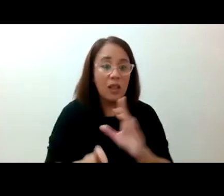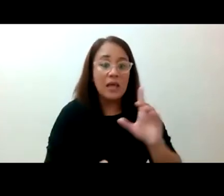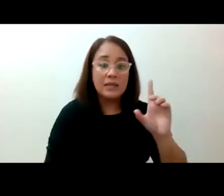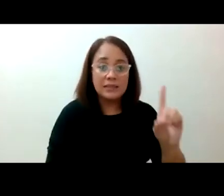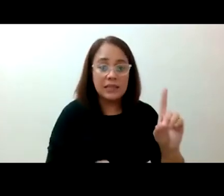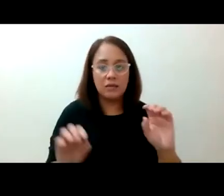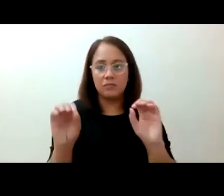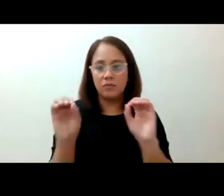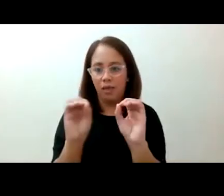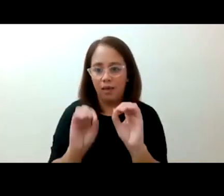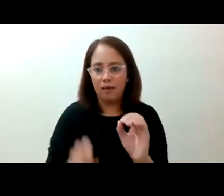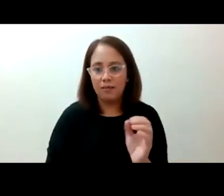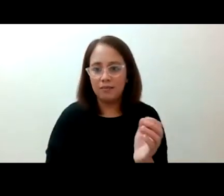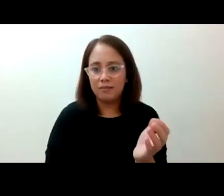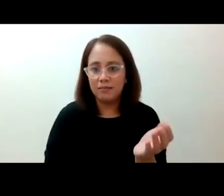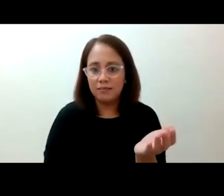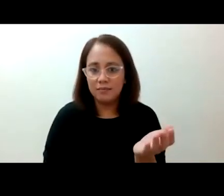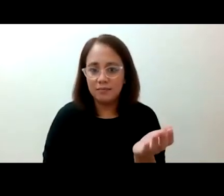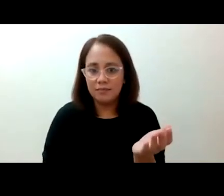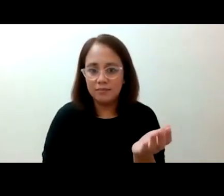above.